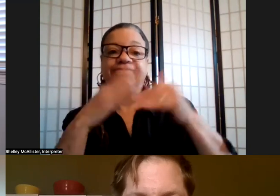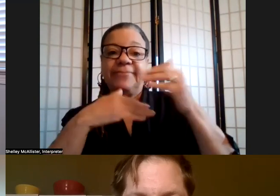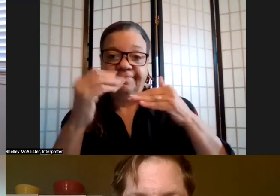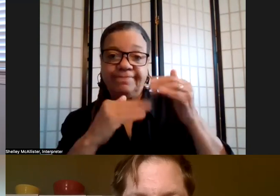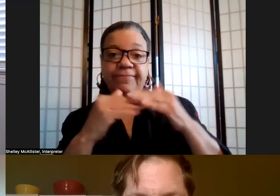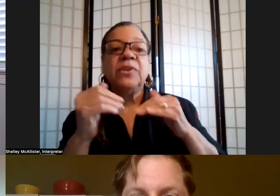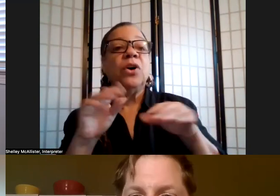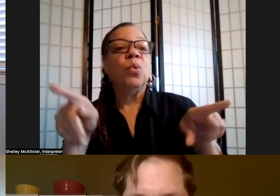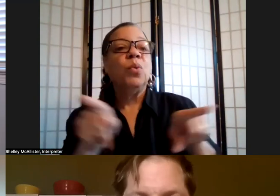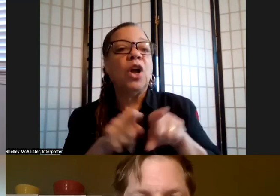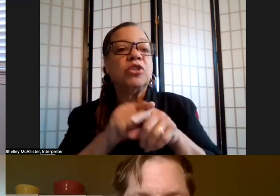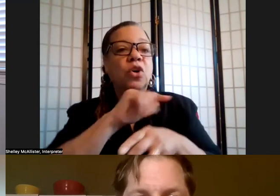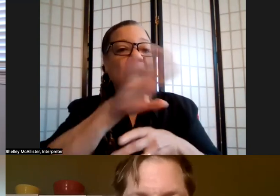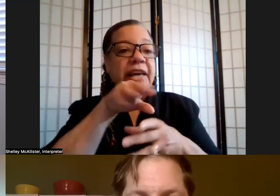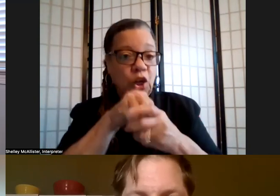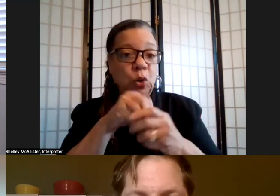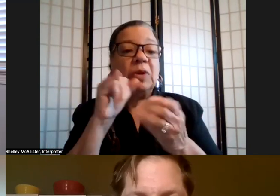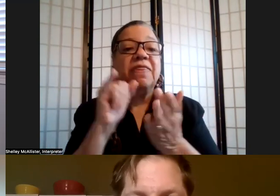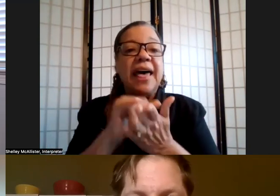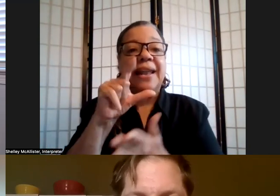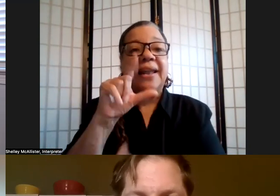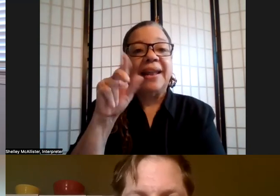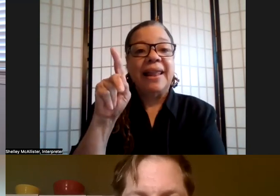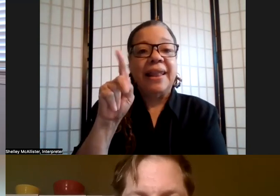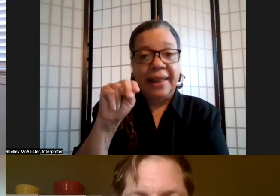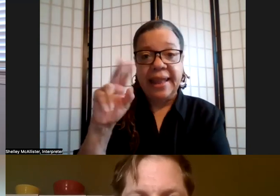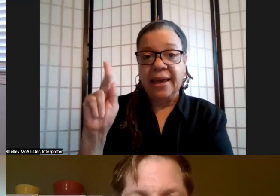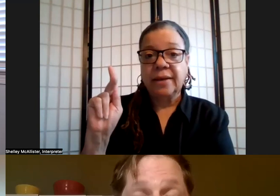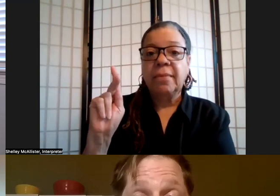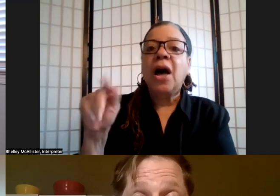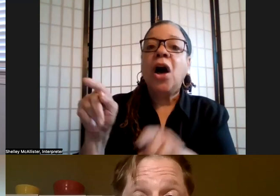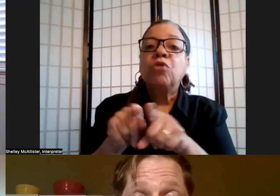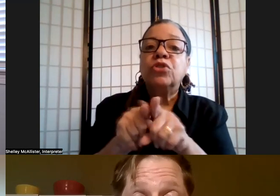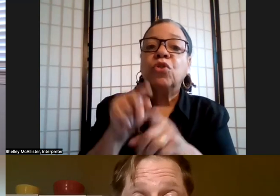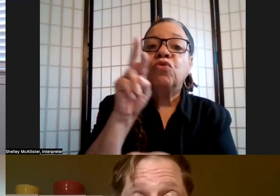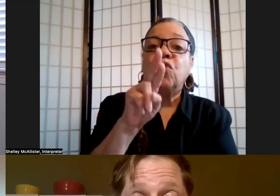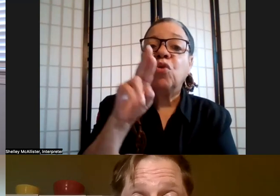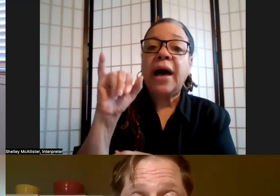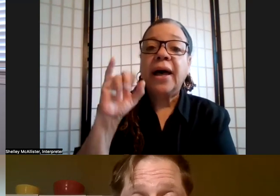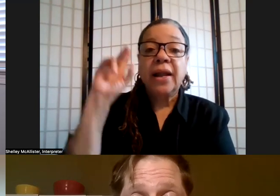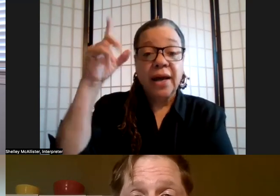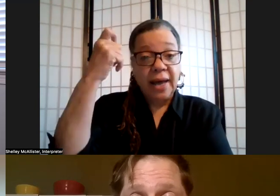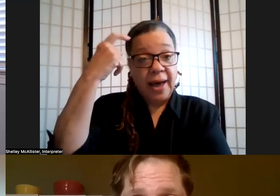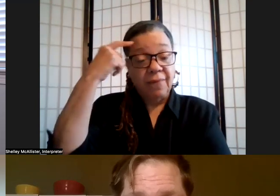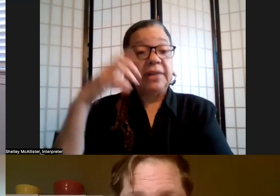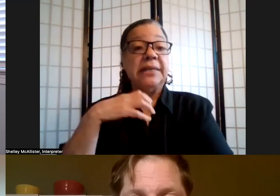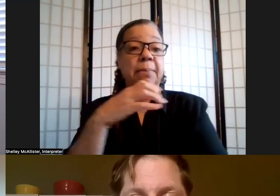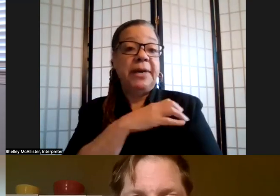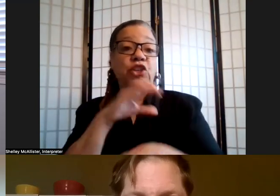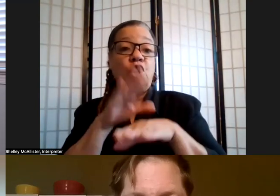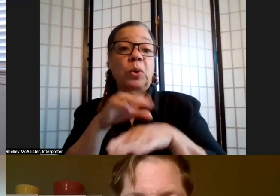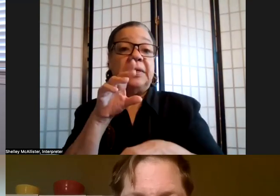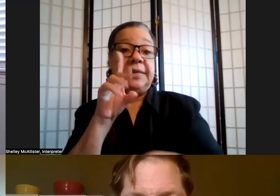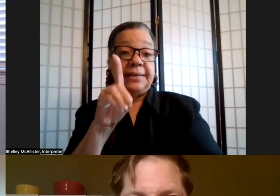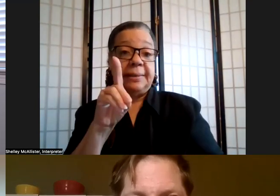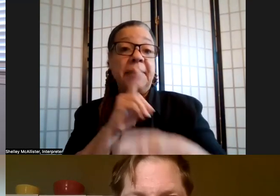also include a link so that you can connect with them. Also, the Rhode Island Governor's Commission on Disability can